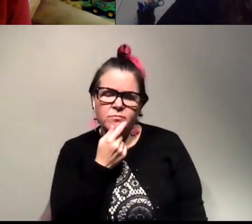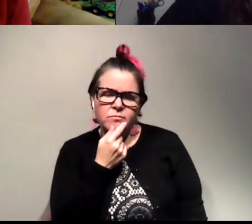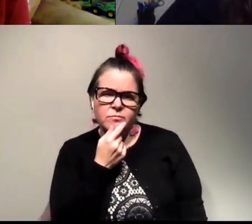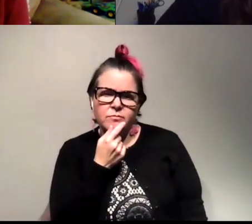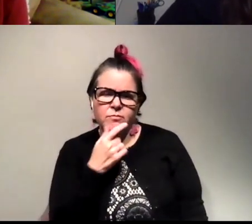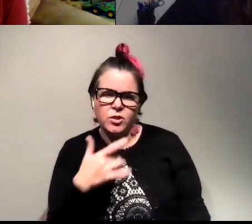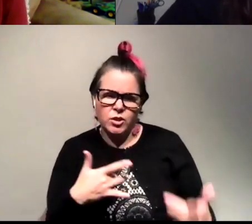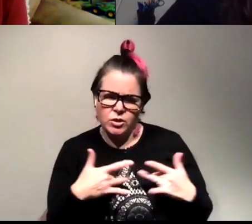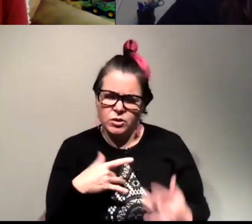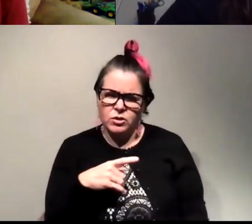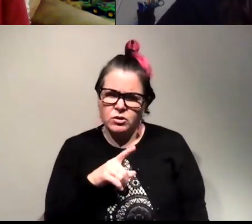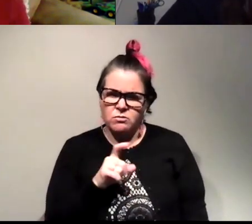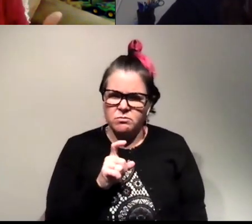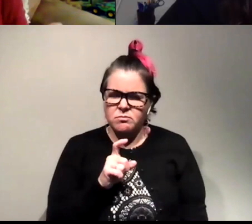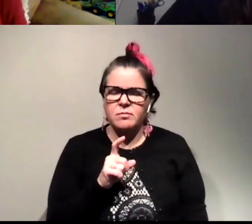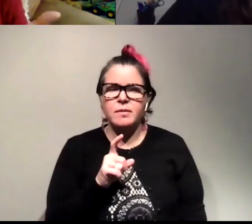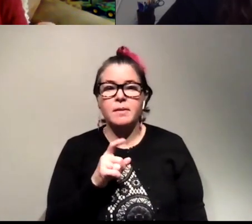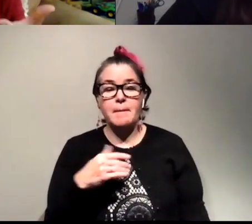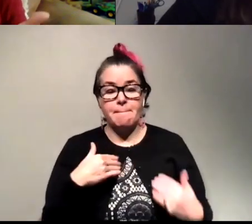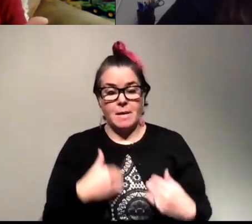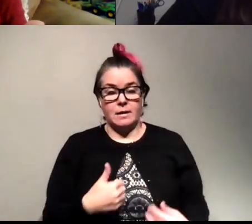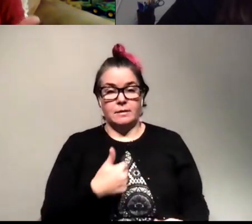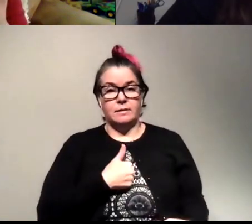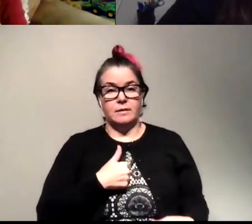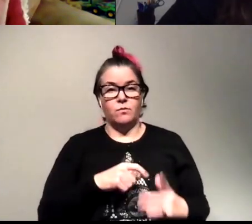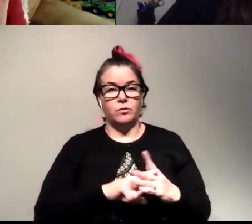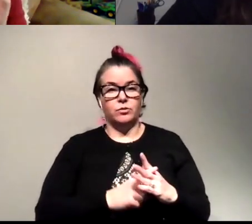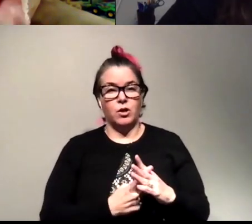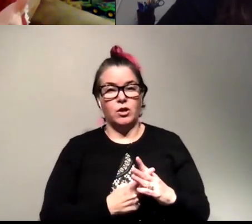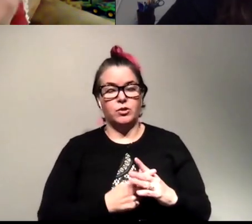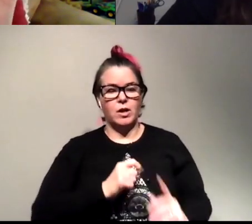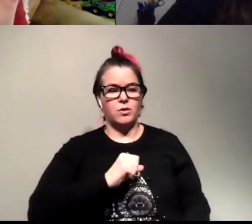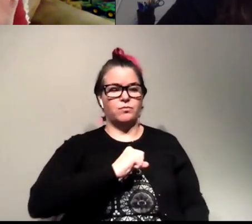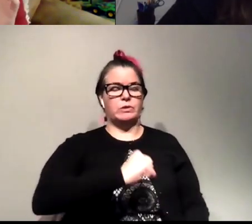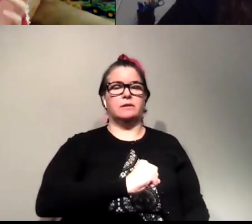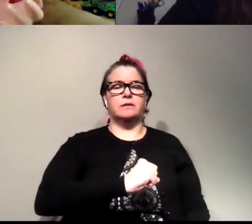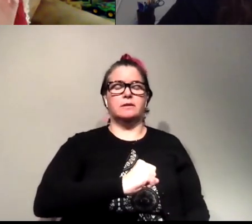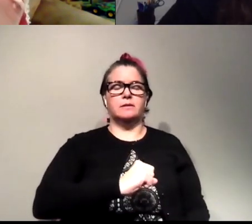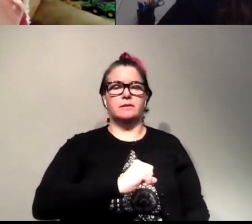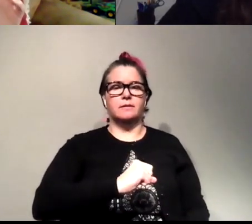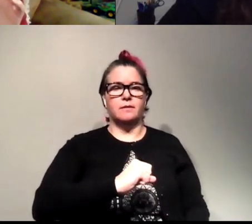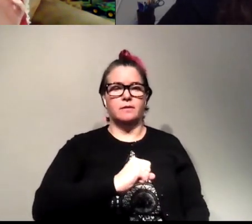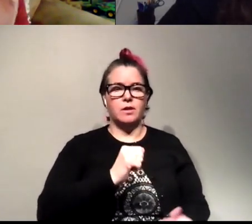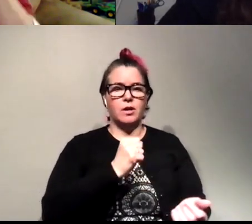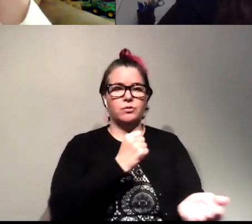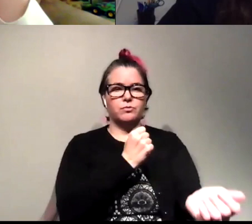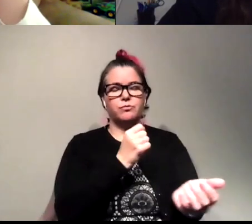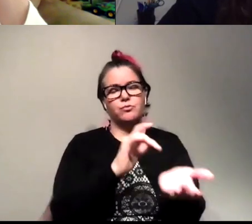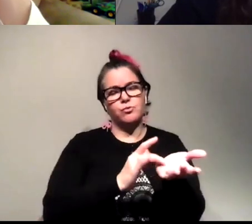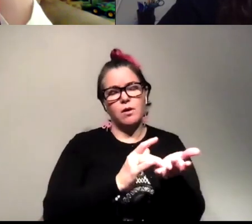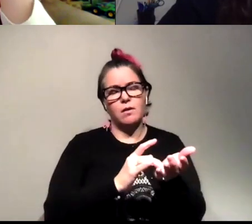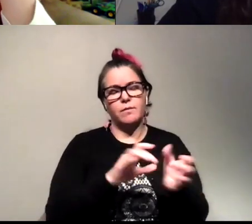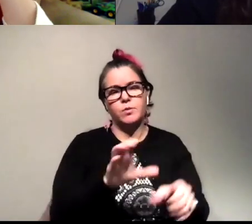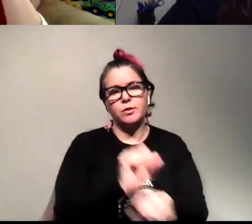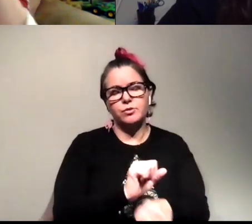worried. And our body will actually start to try to resist that drug from doing its job. Mm-hmm. And